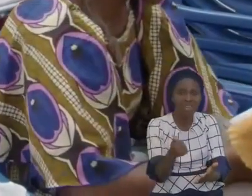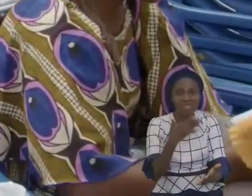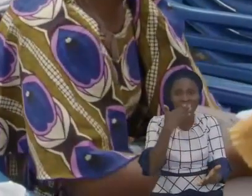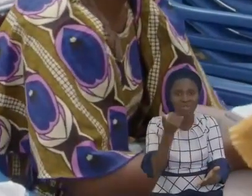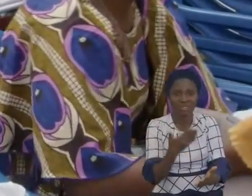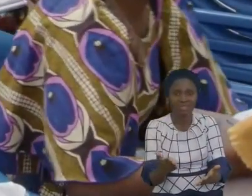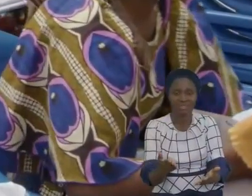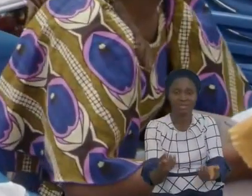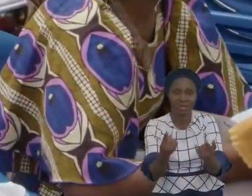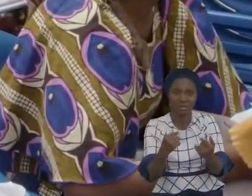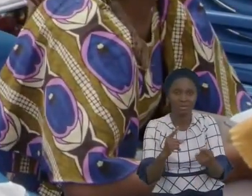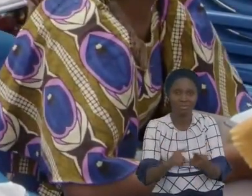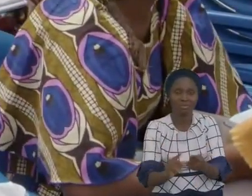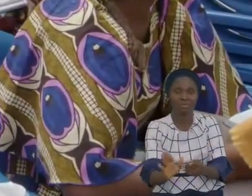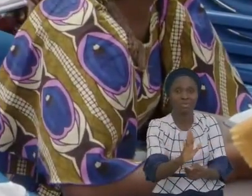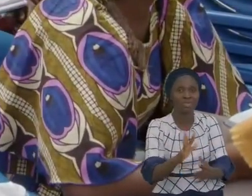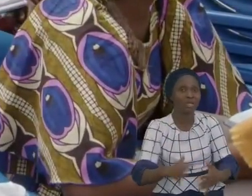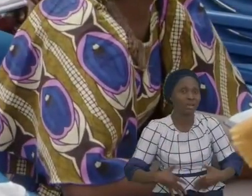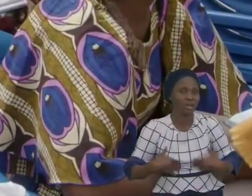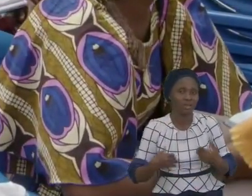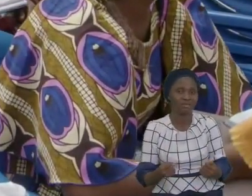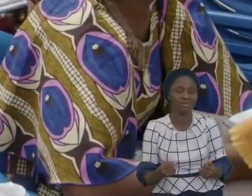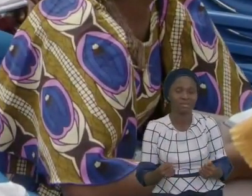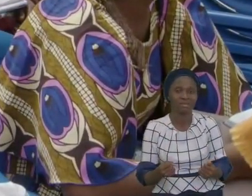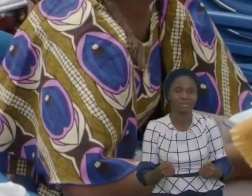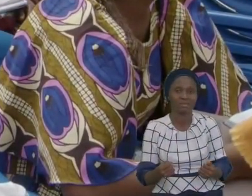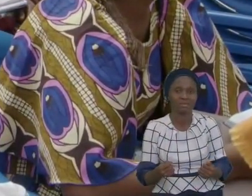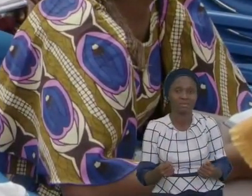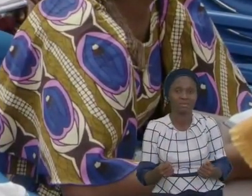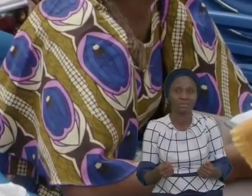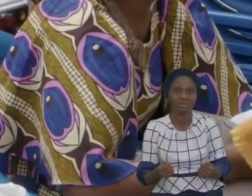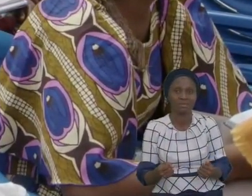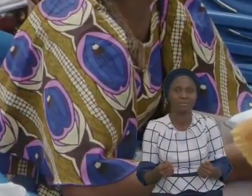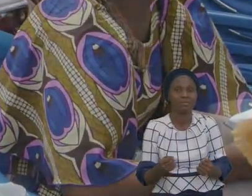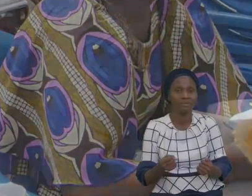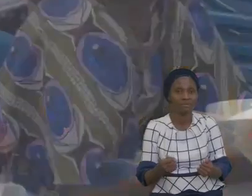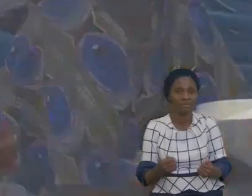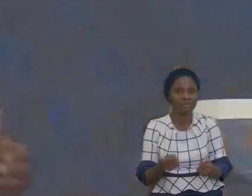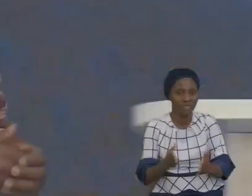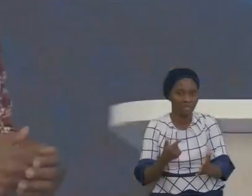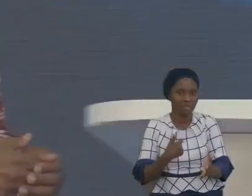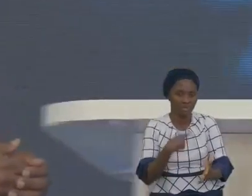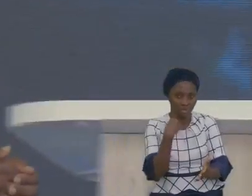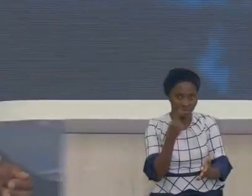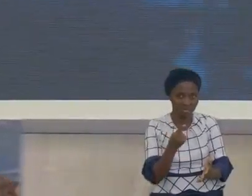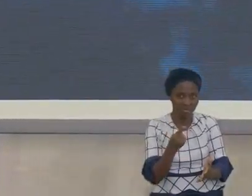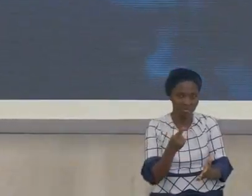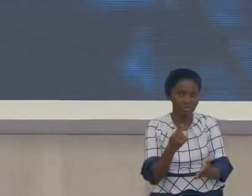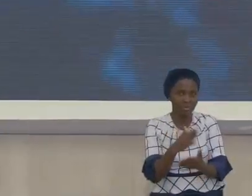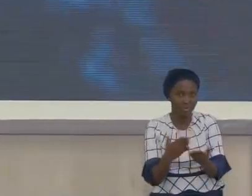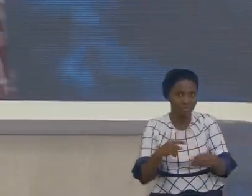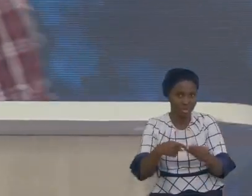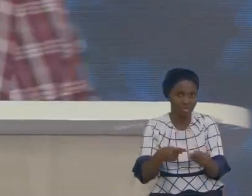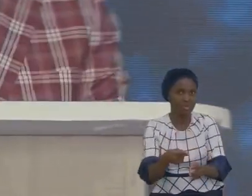Let me tell you about something about them that you may learn something about yourself.